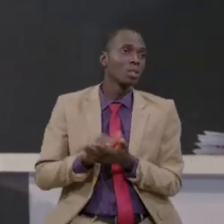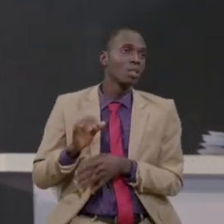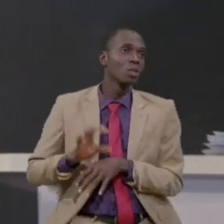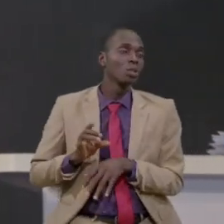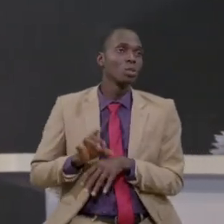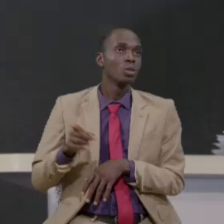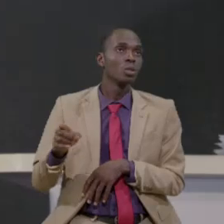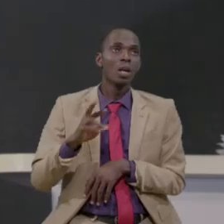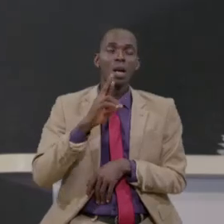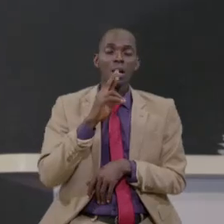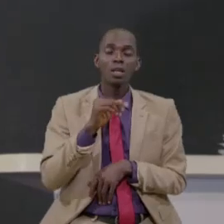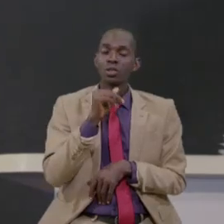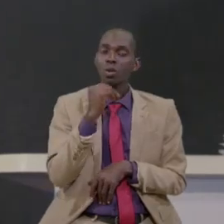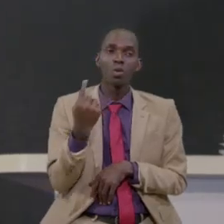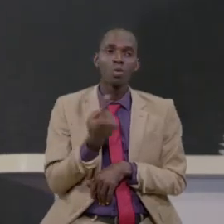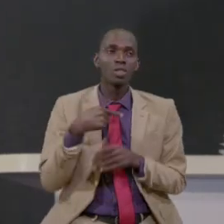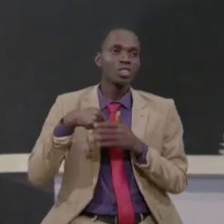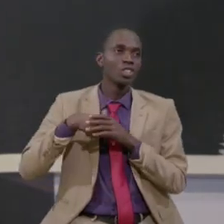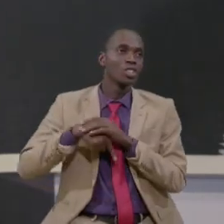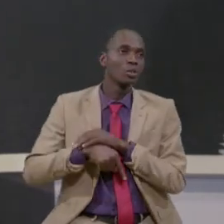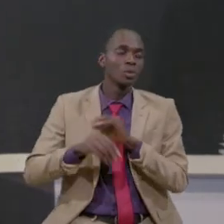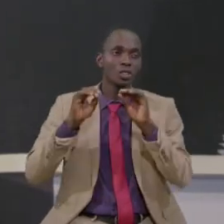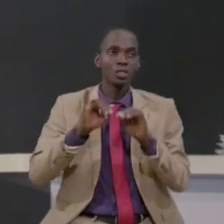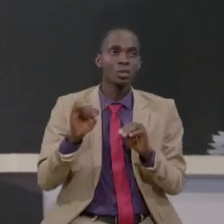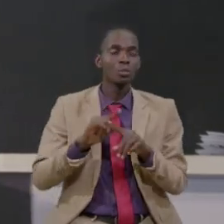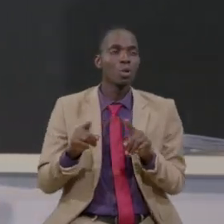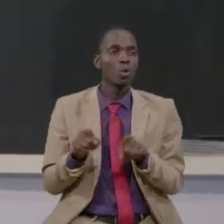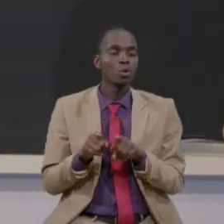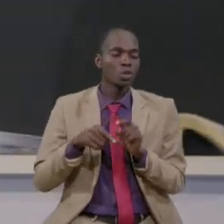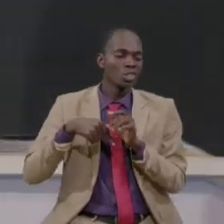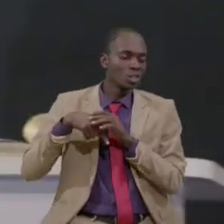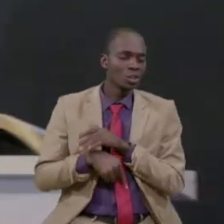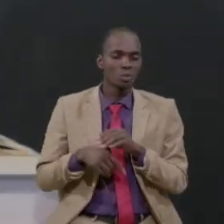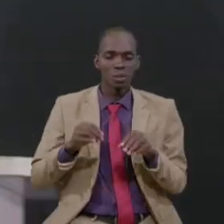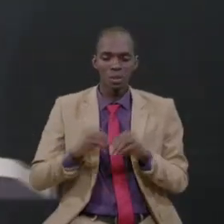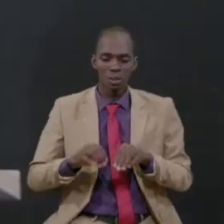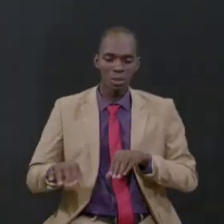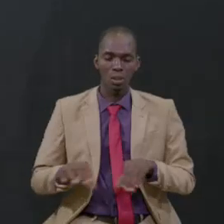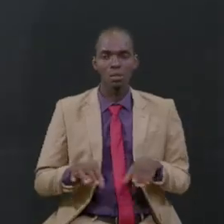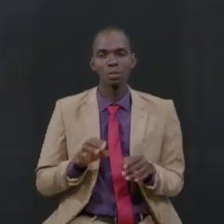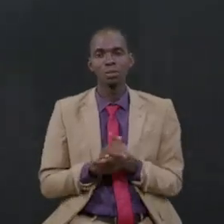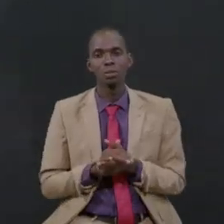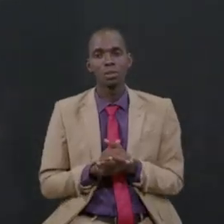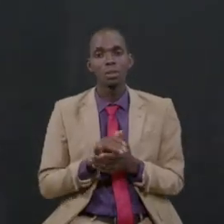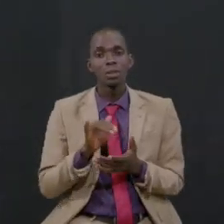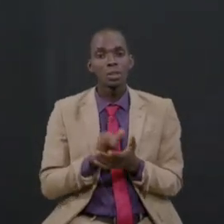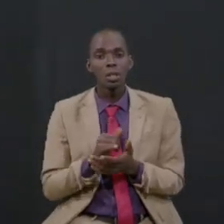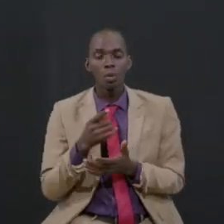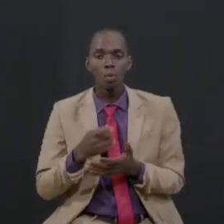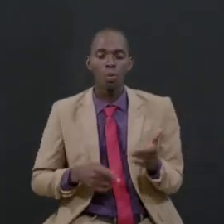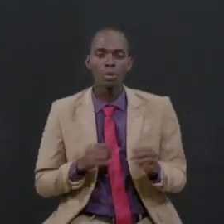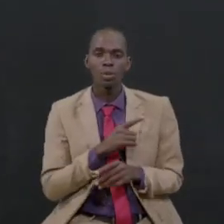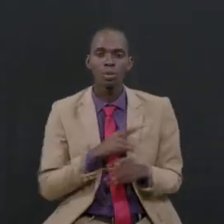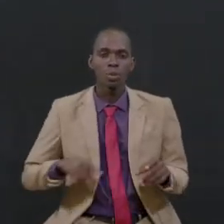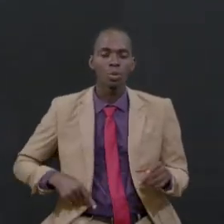in doctrine, they are deeper in action. That's what the Lord wants us to demonstrate. Awake